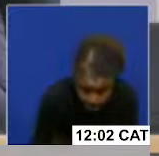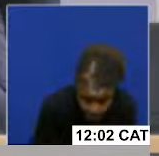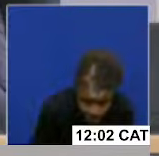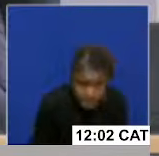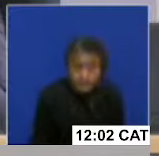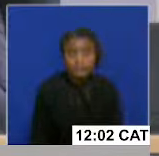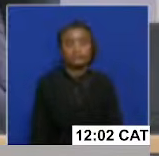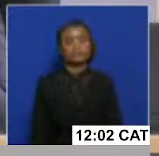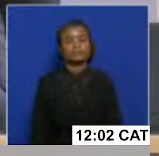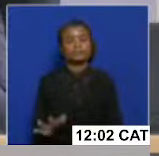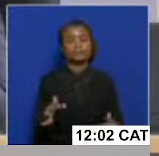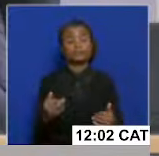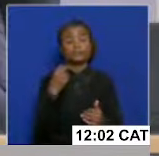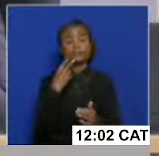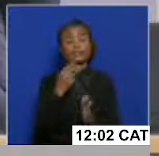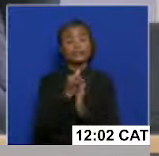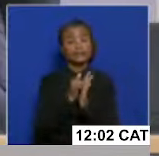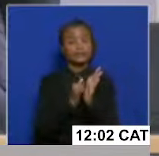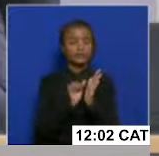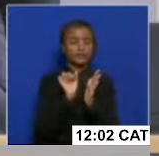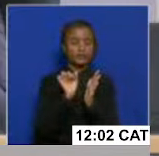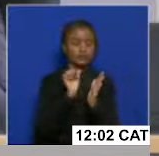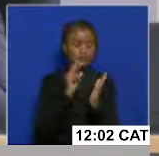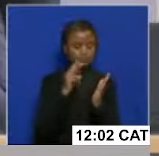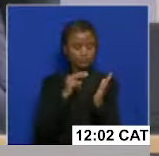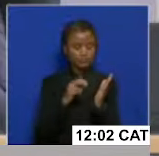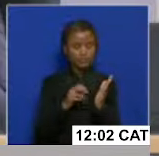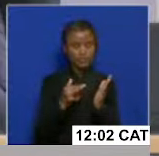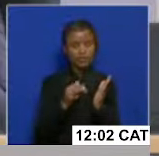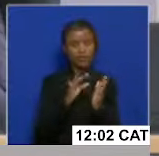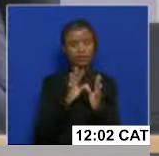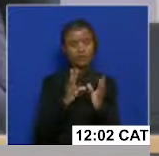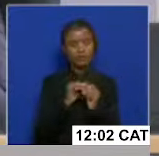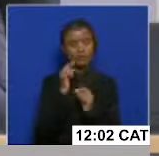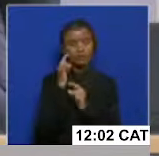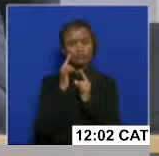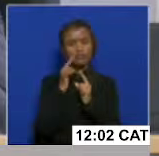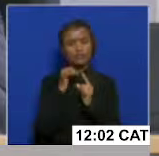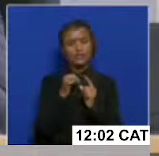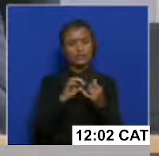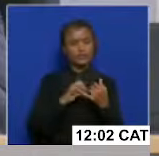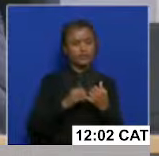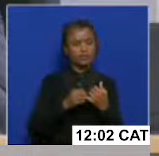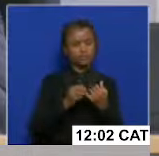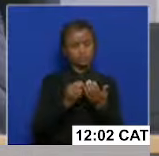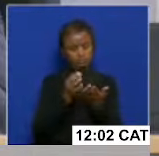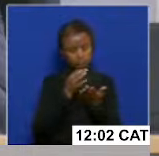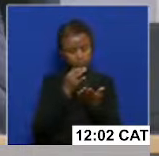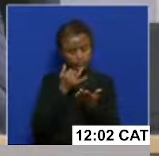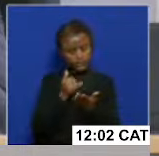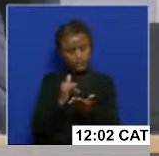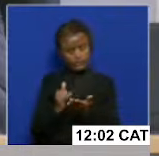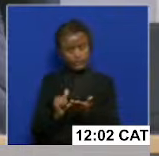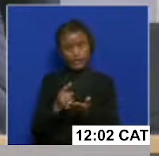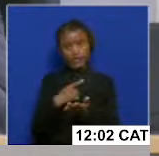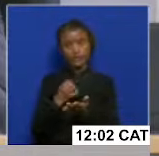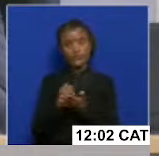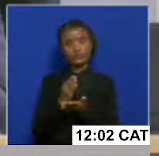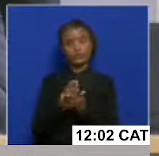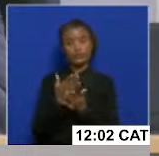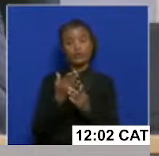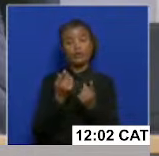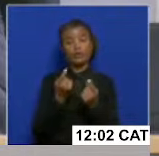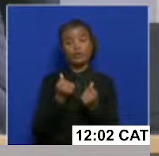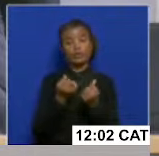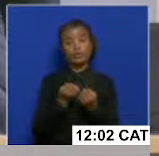stones was in order to determine the price. And at paragraph 16 of your statement, it looks like there was a back and